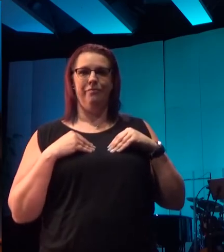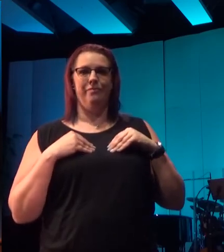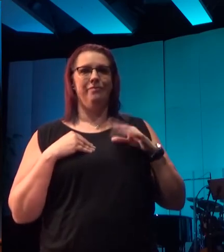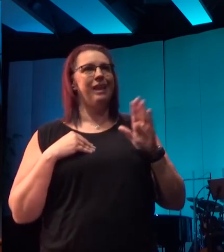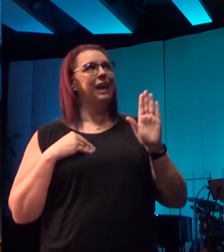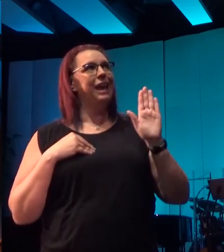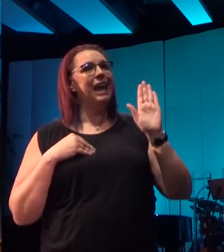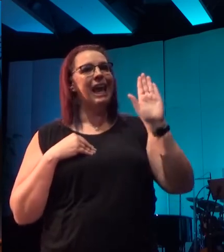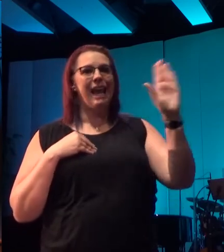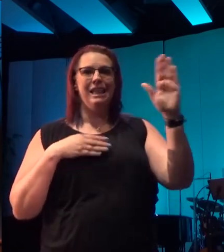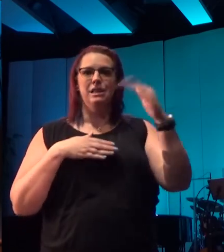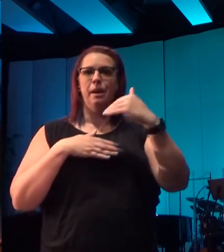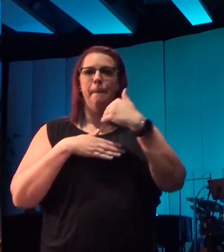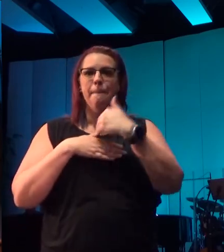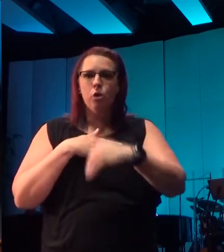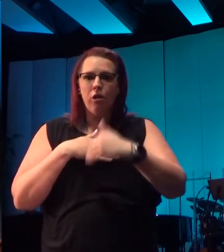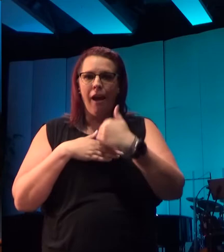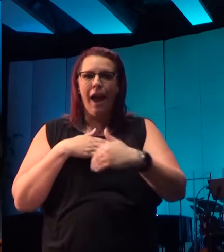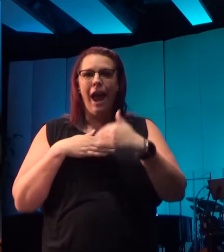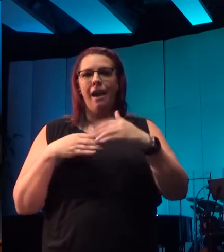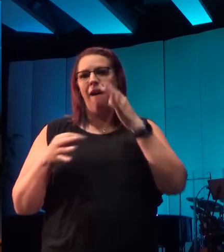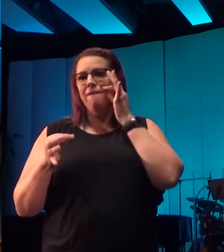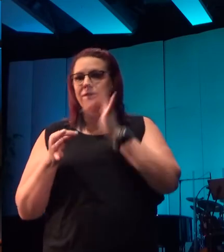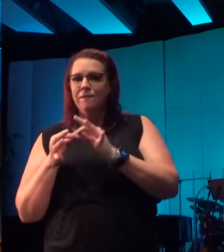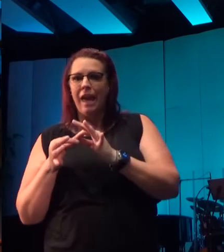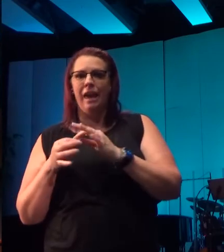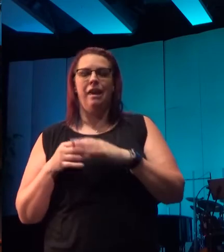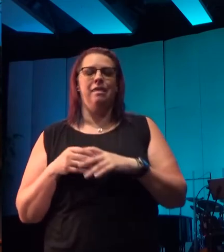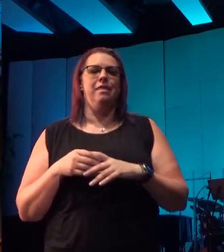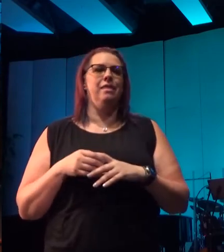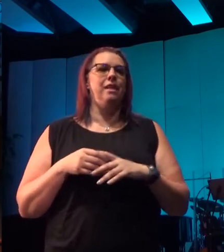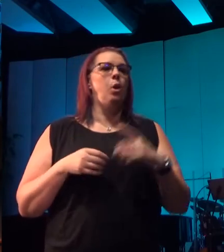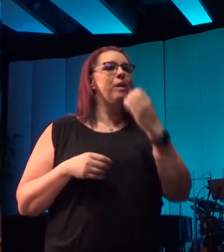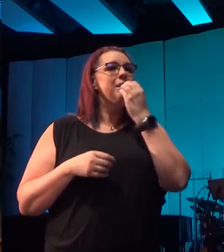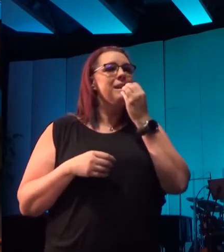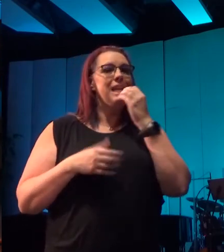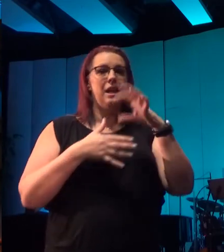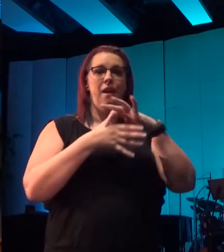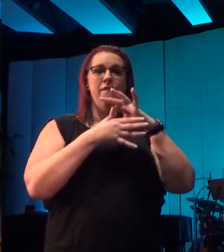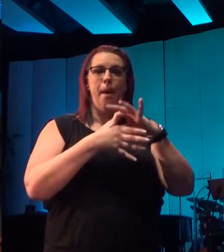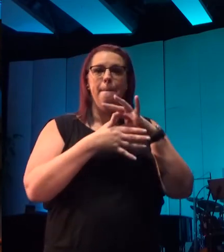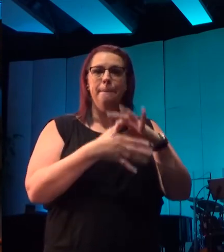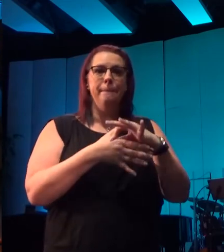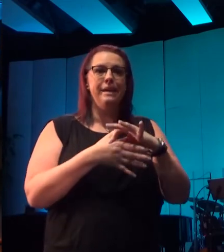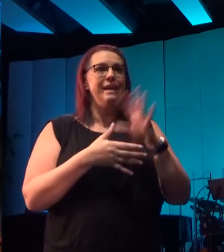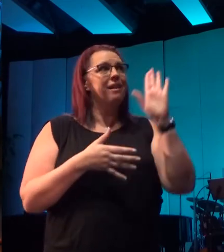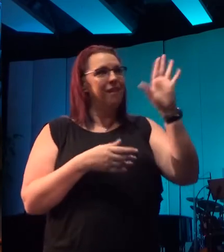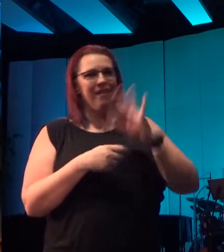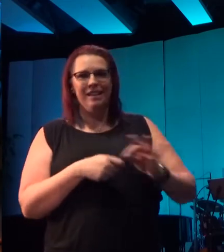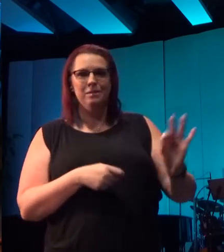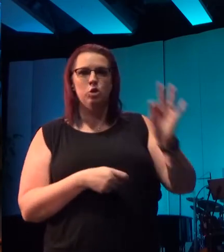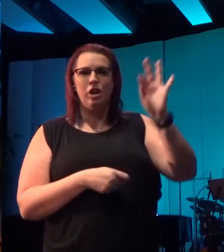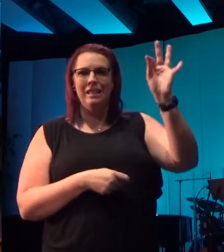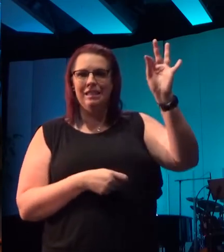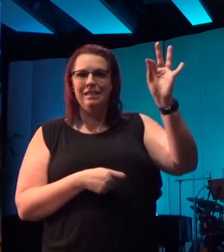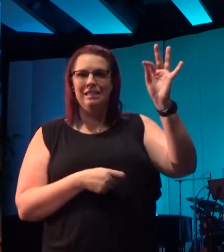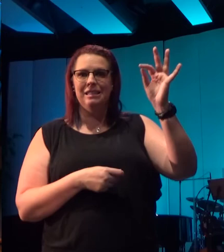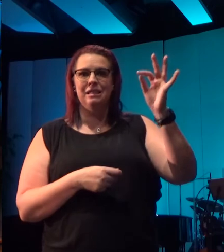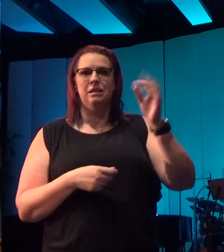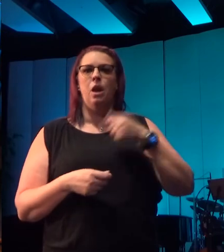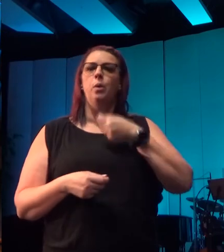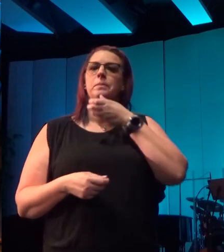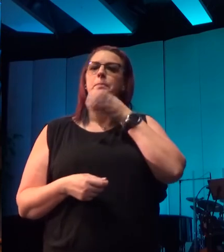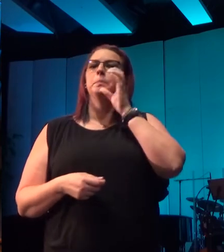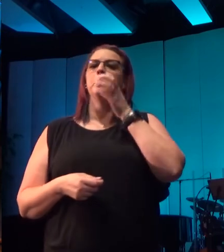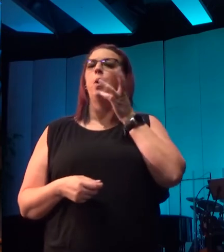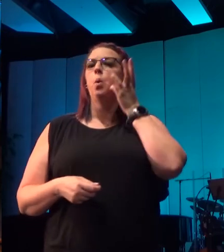bread of faith and peace and love. We can eat of the meat of the presence of God and sip the wine